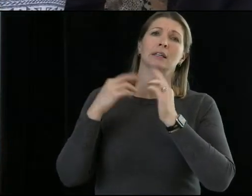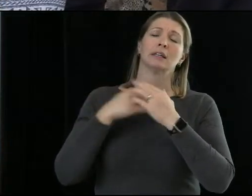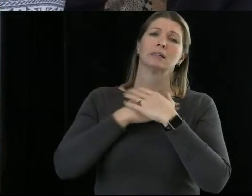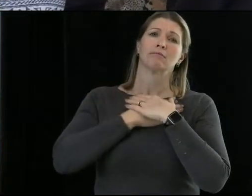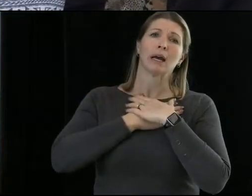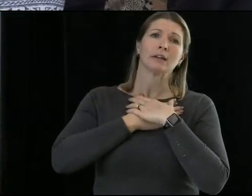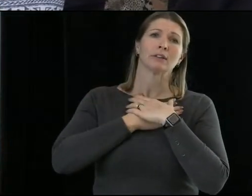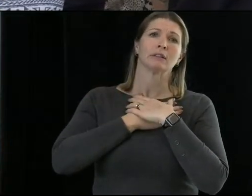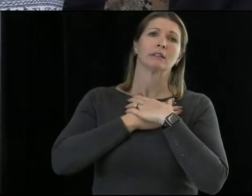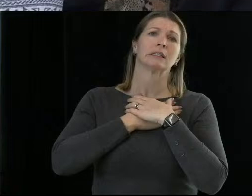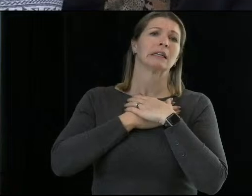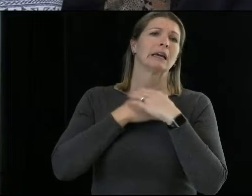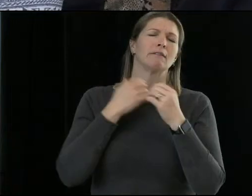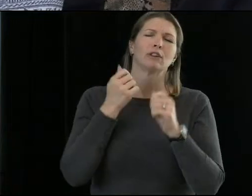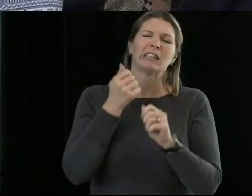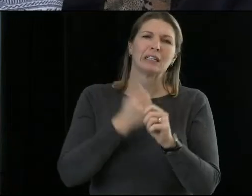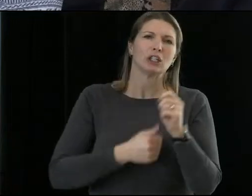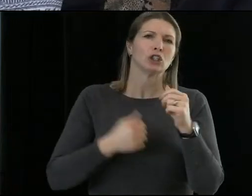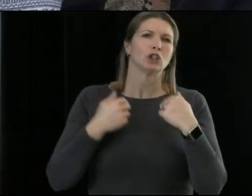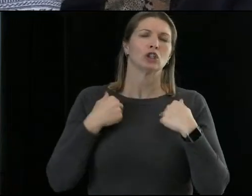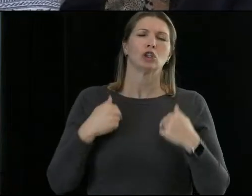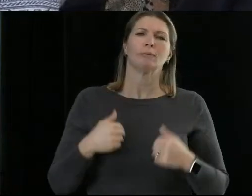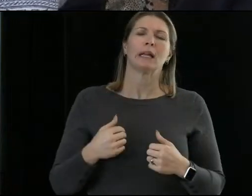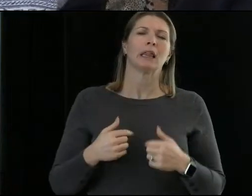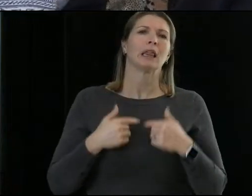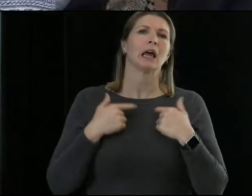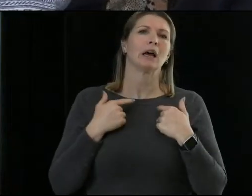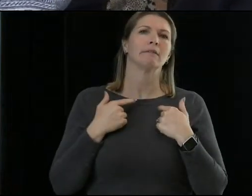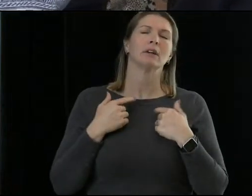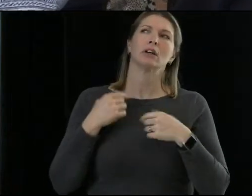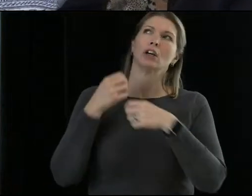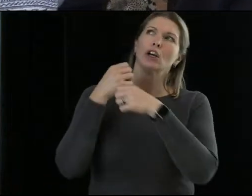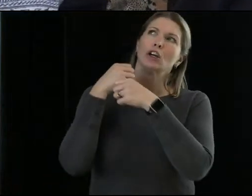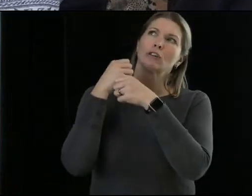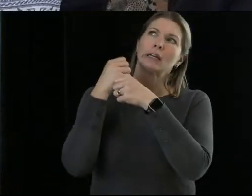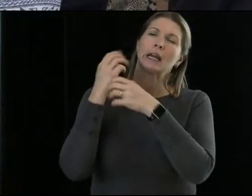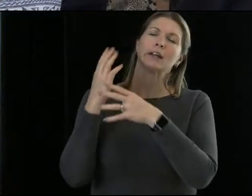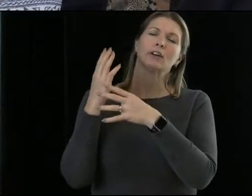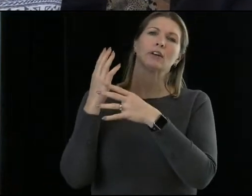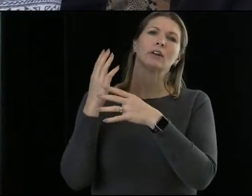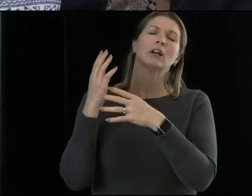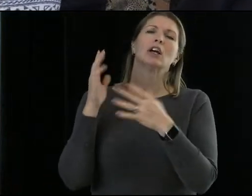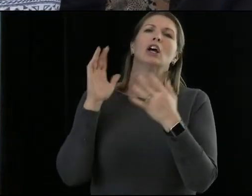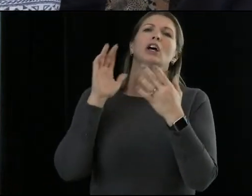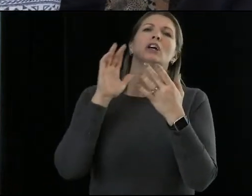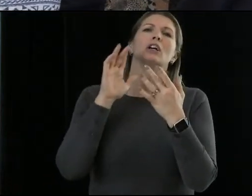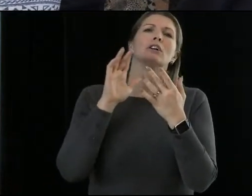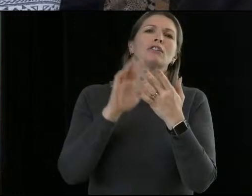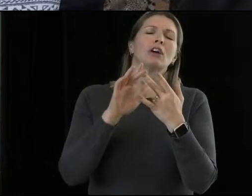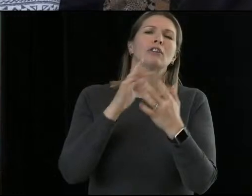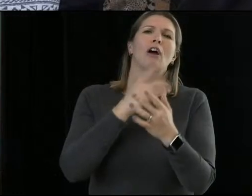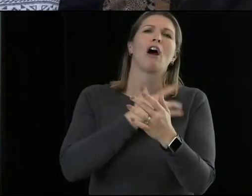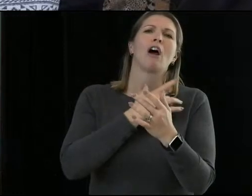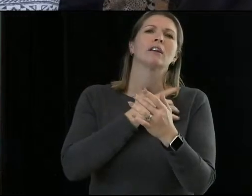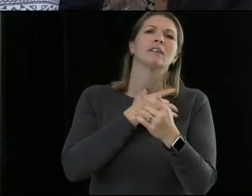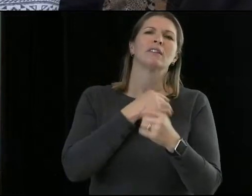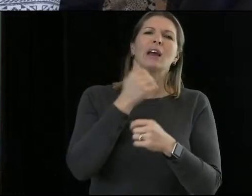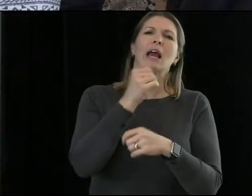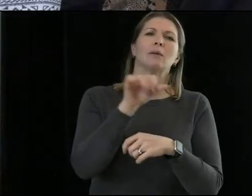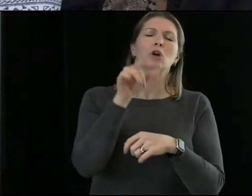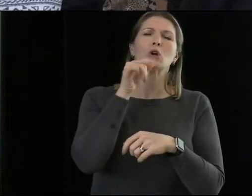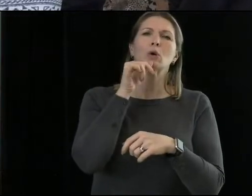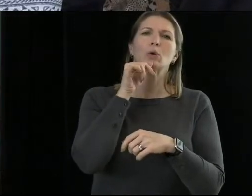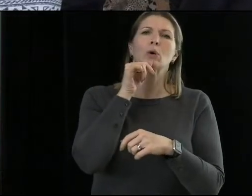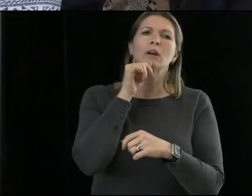for every human life. Creator, touch the hearts of the men and the ones that they abuse. Help heal